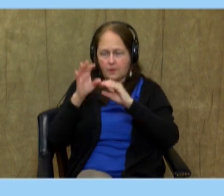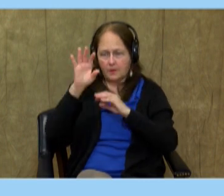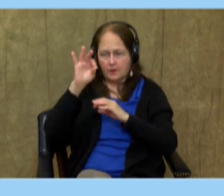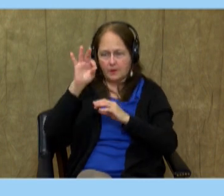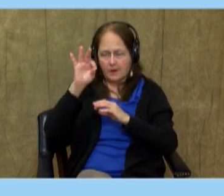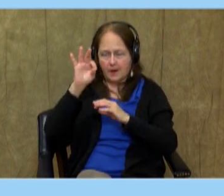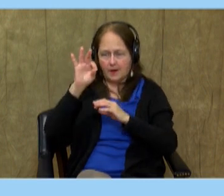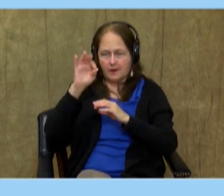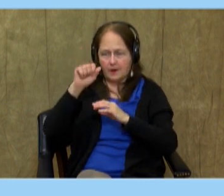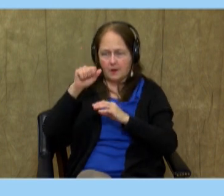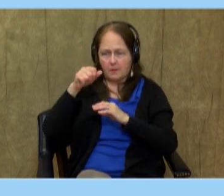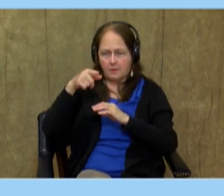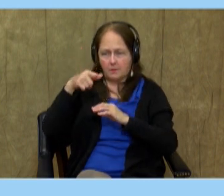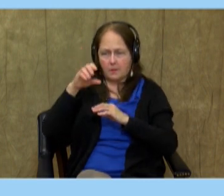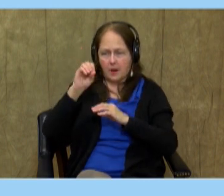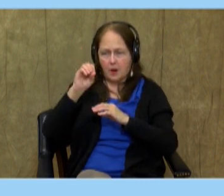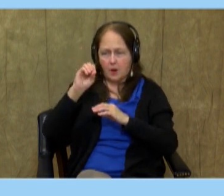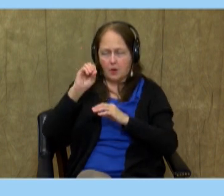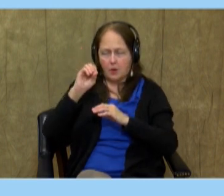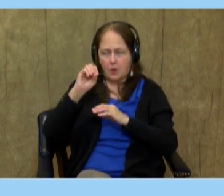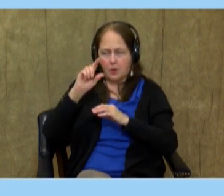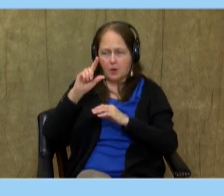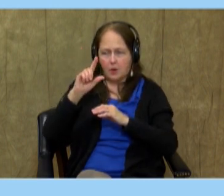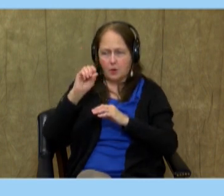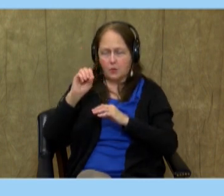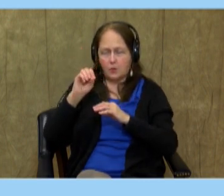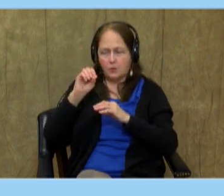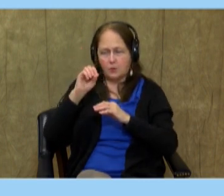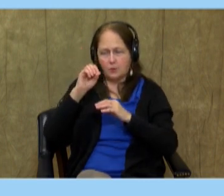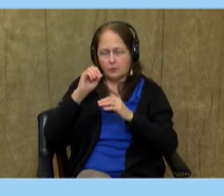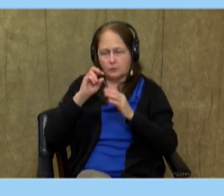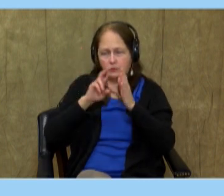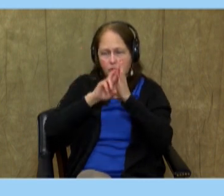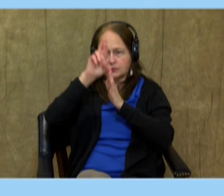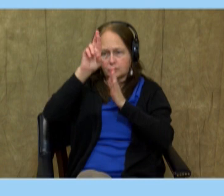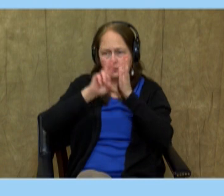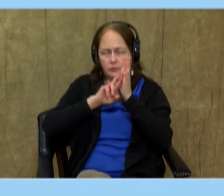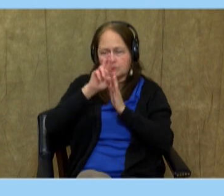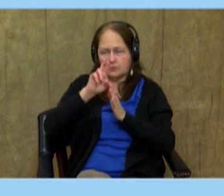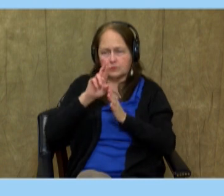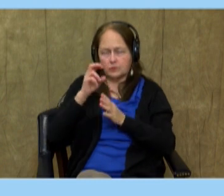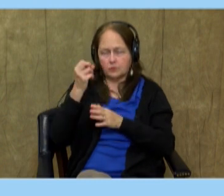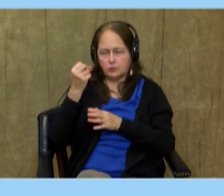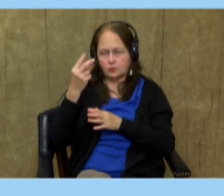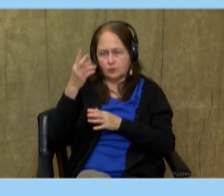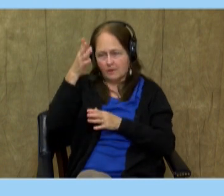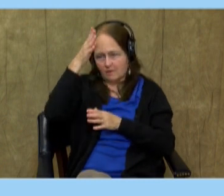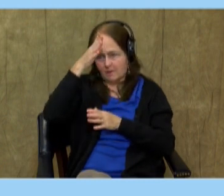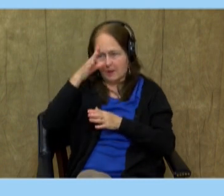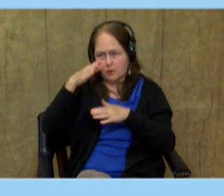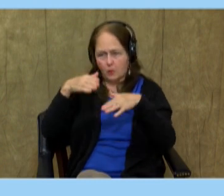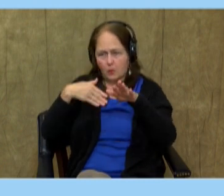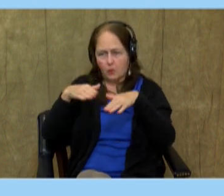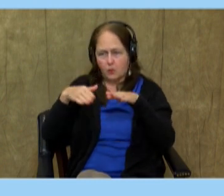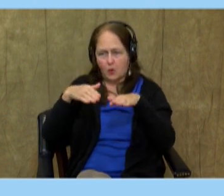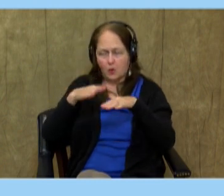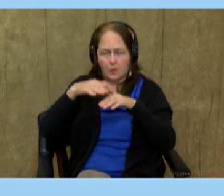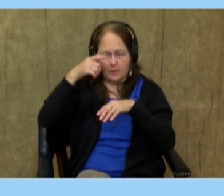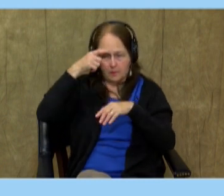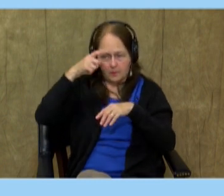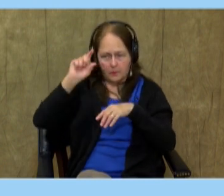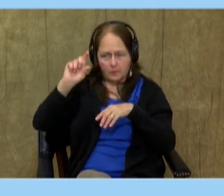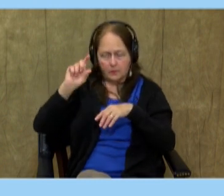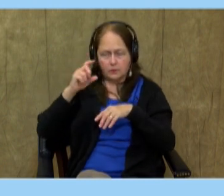Apollo flights. 6 of them landed on the moon, allowing 12 men to walk on the moon.